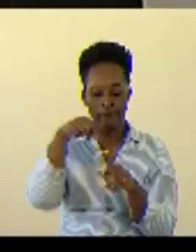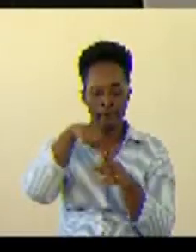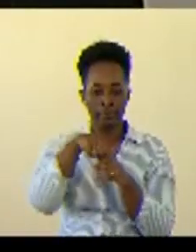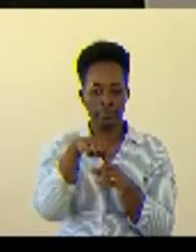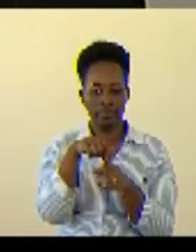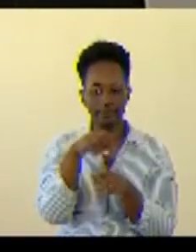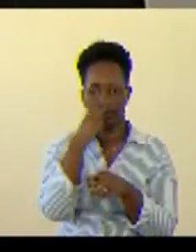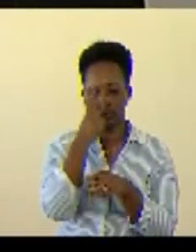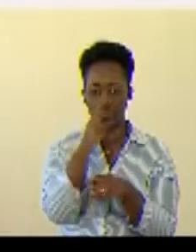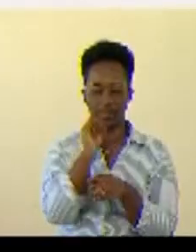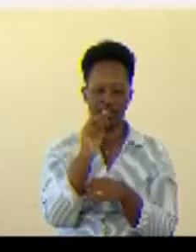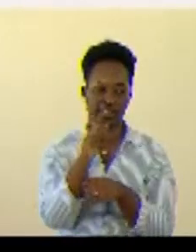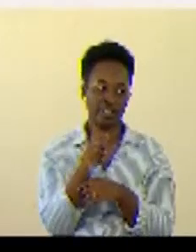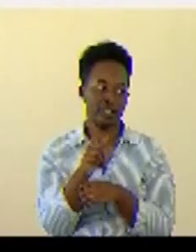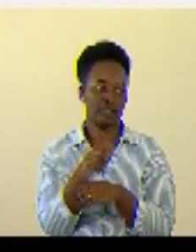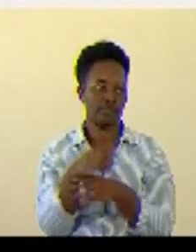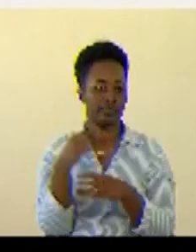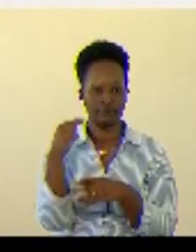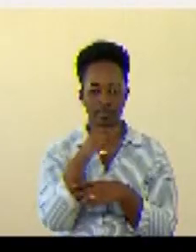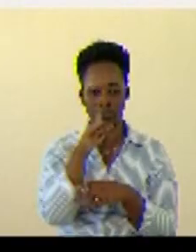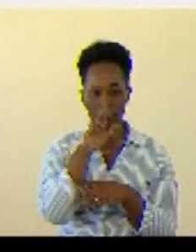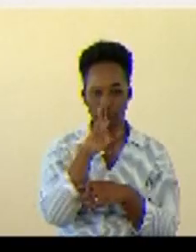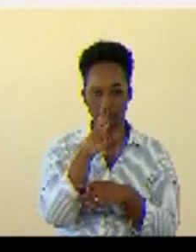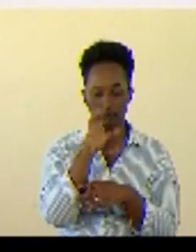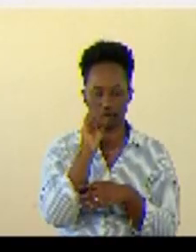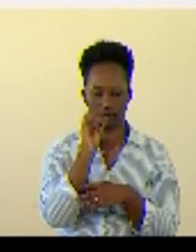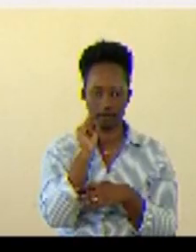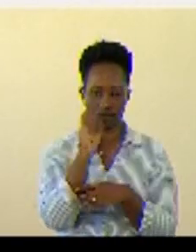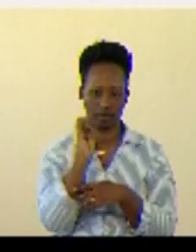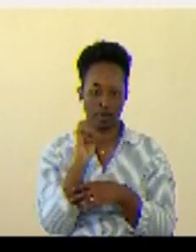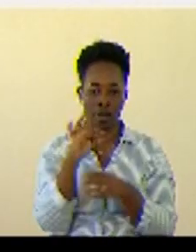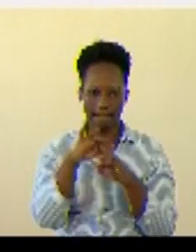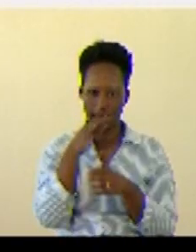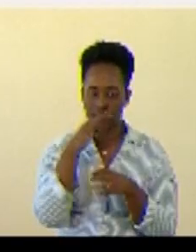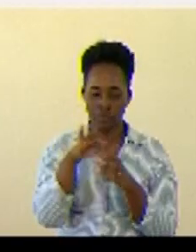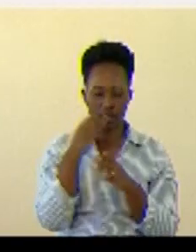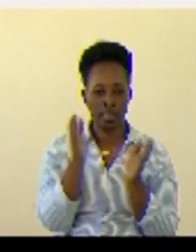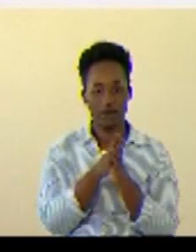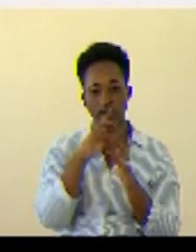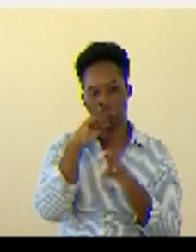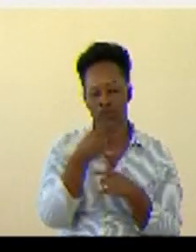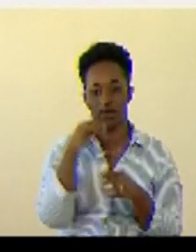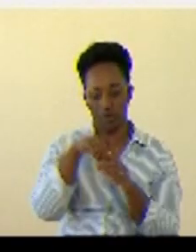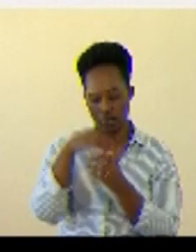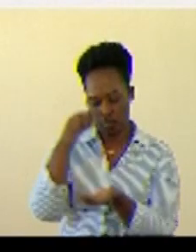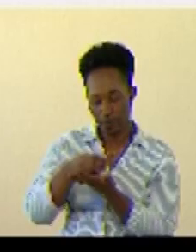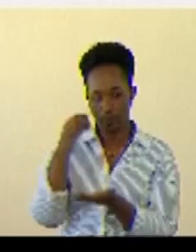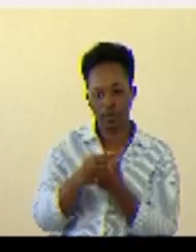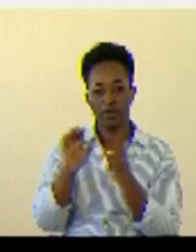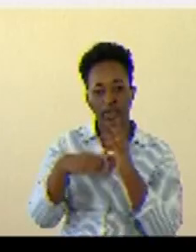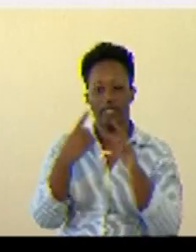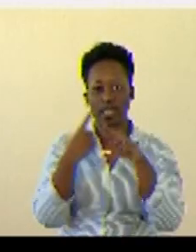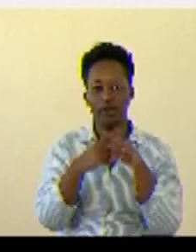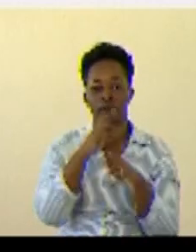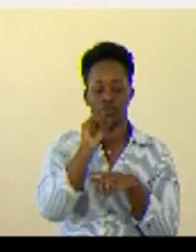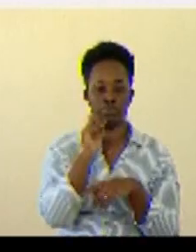reducing sugar, glucose biscuits, and solution in a test tube, and I add 2 milliliters of bendic solution. Then